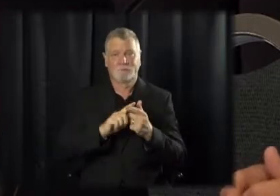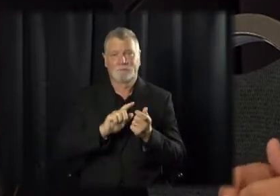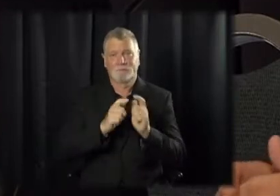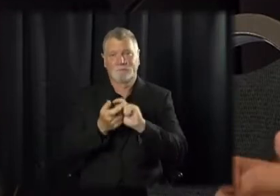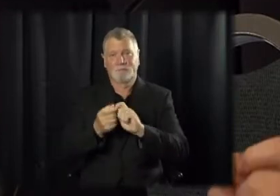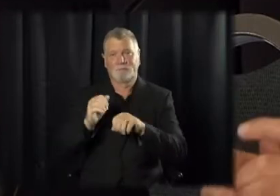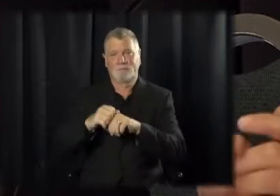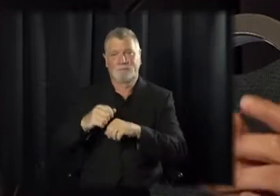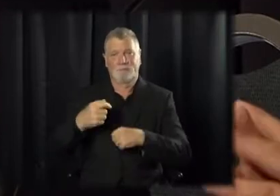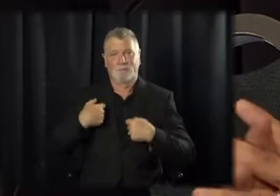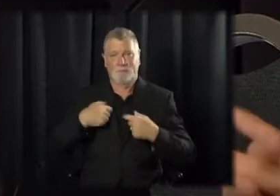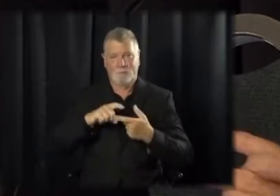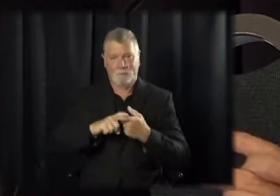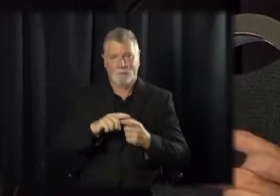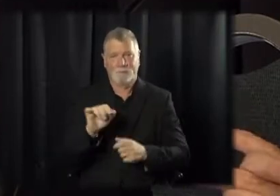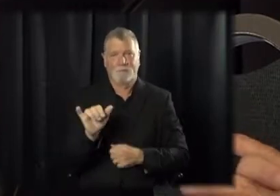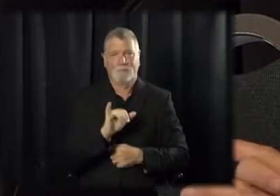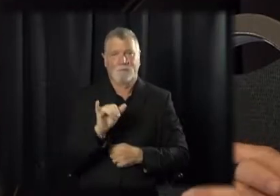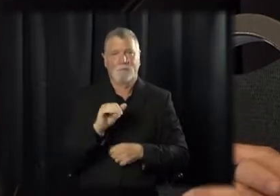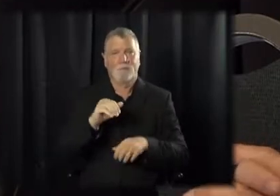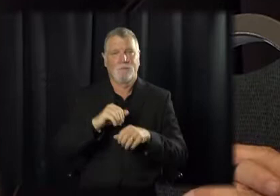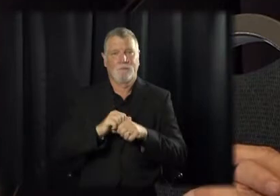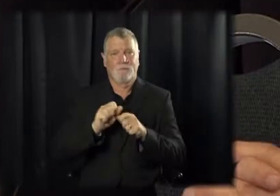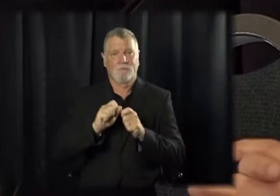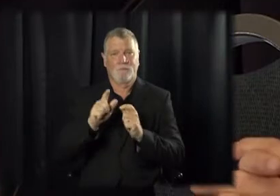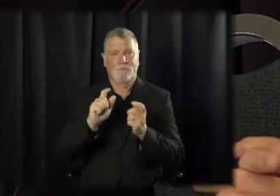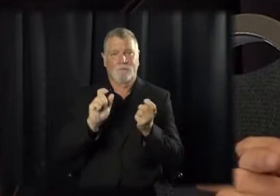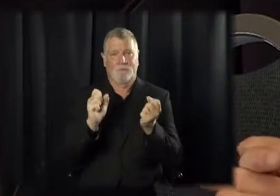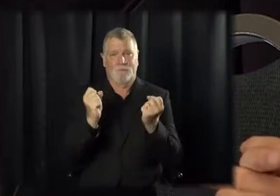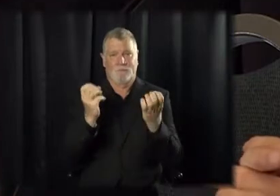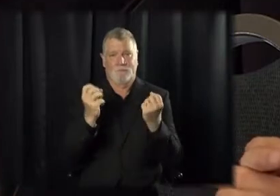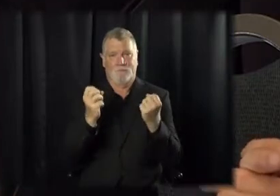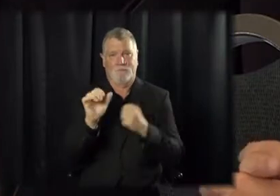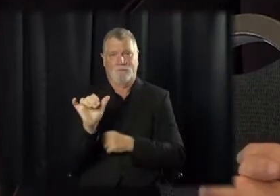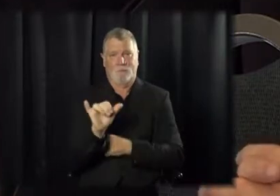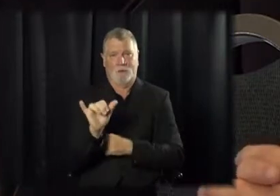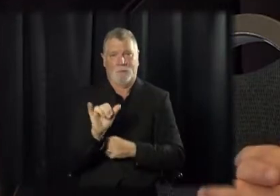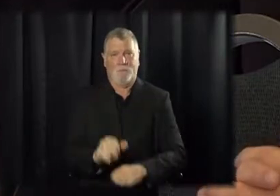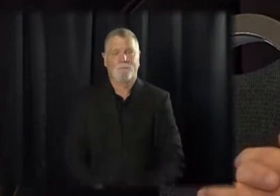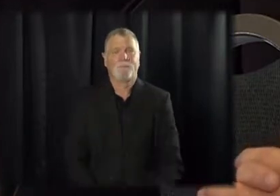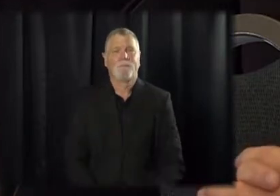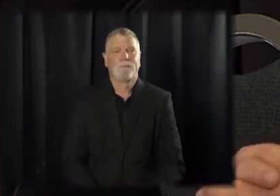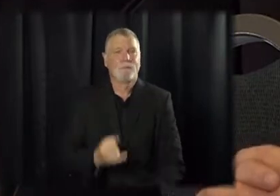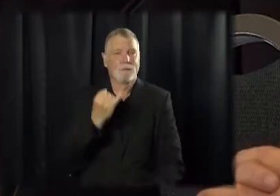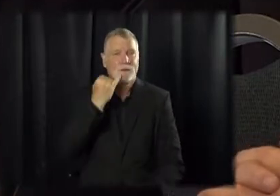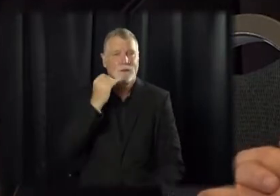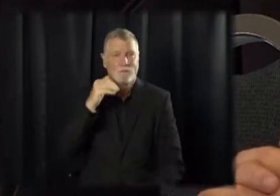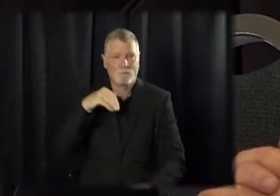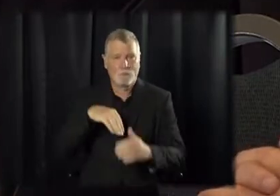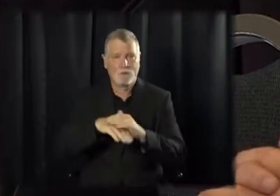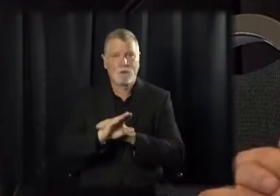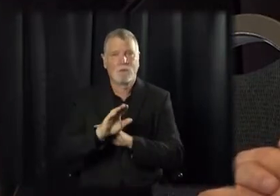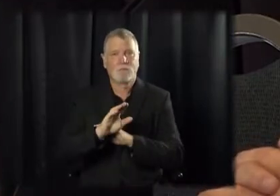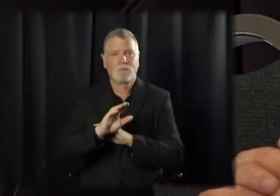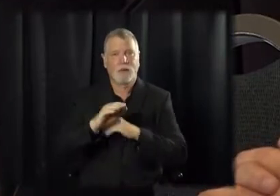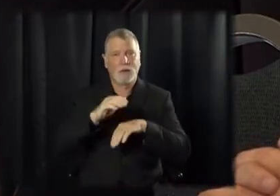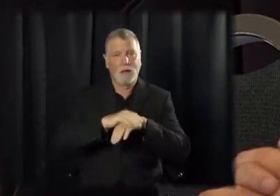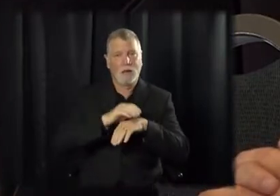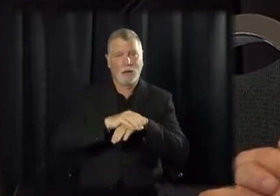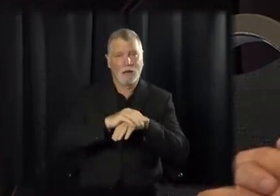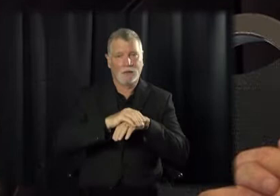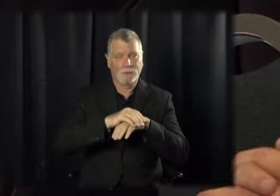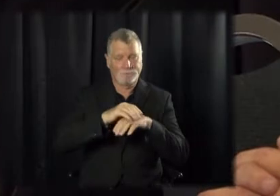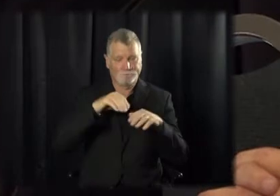Spanish translation, and it is also being translated into sign language. If you log on to the English version